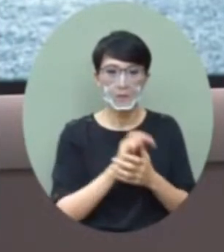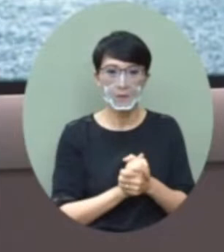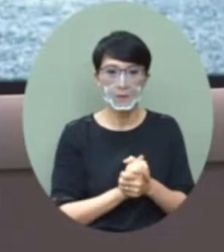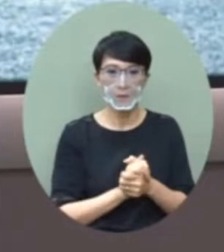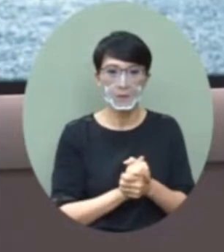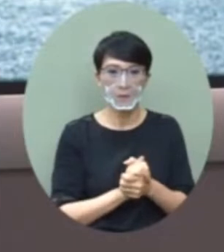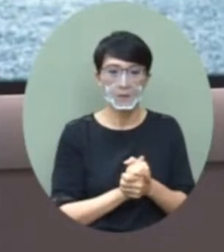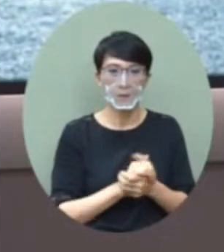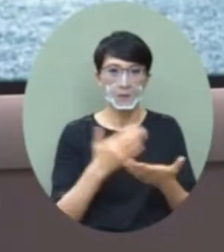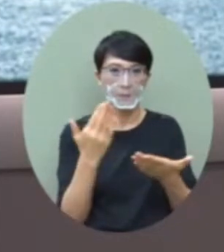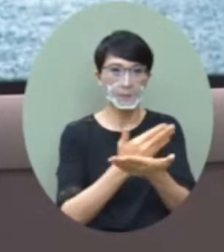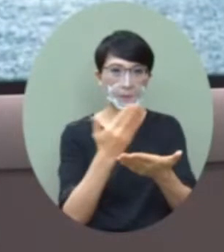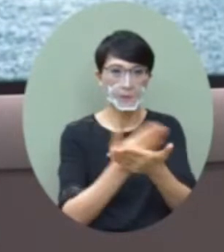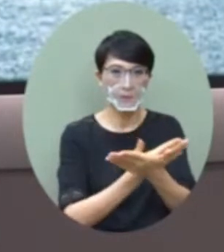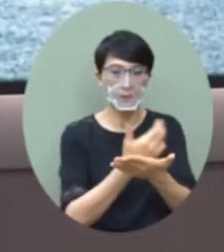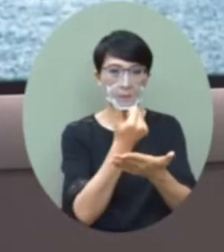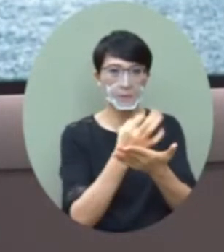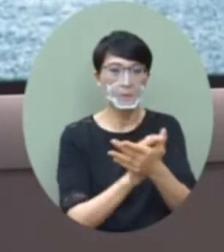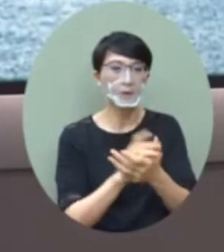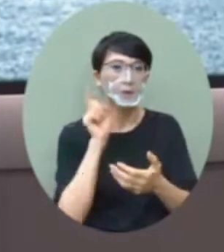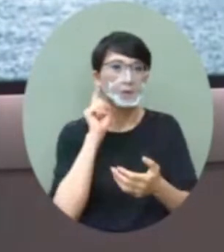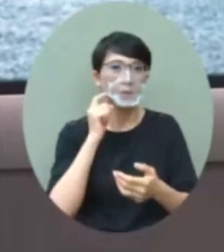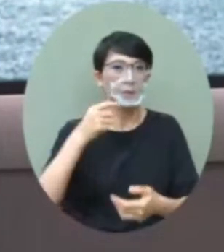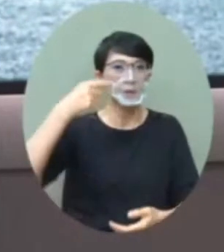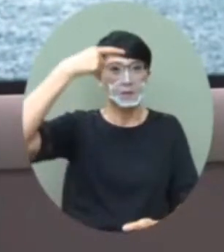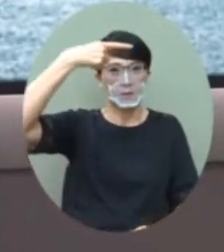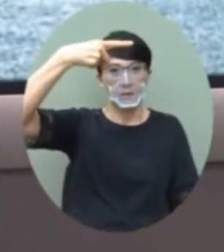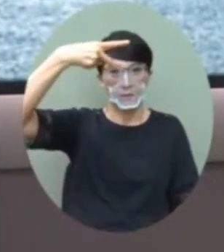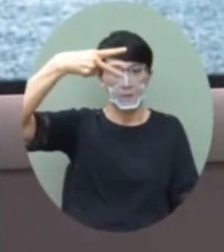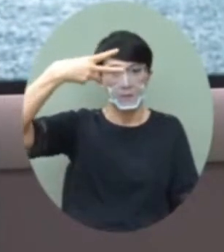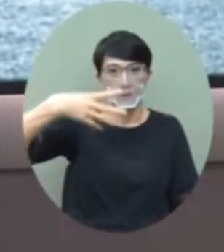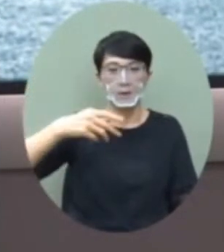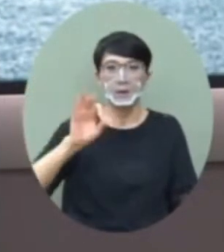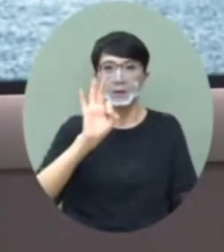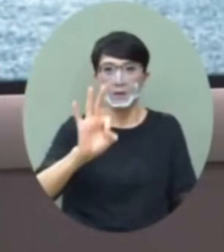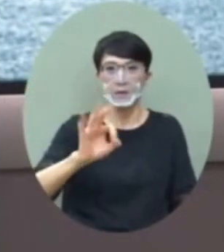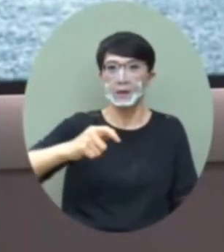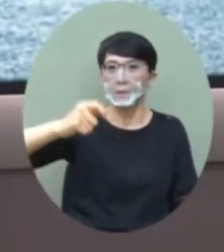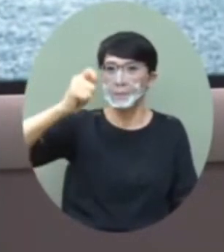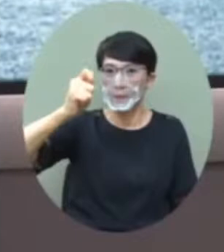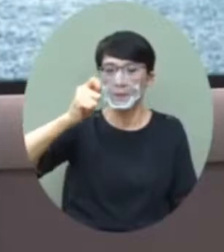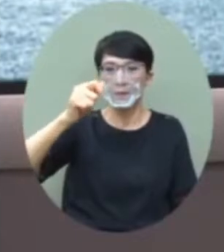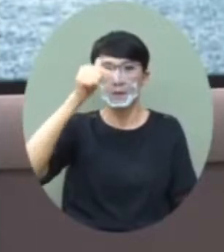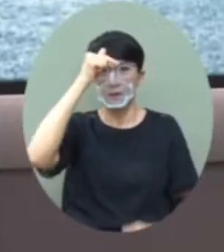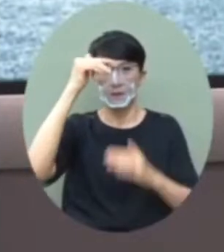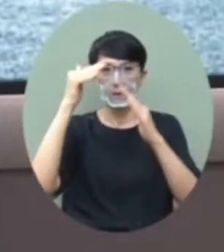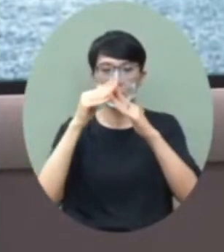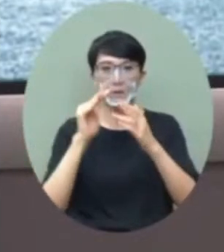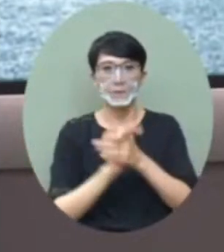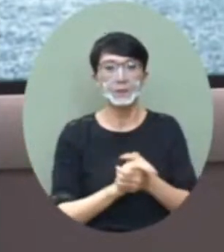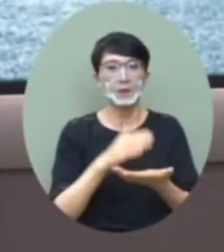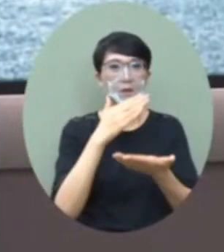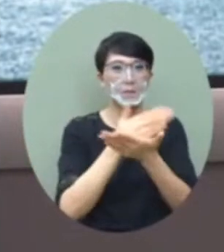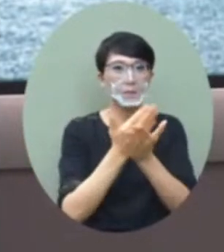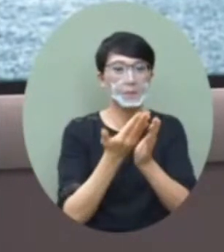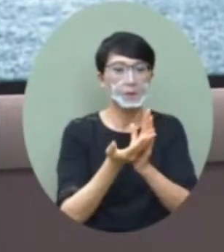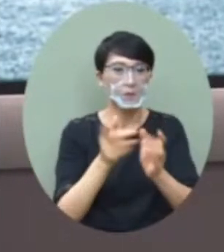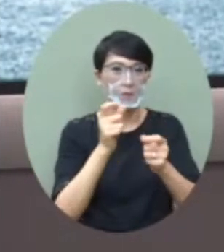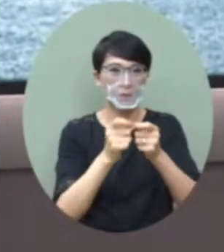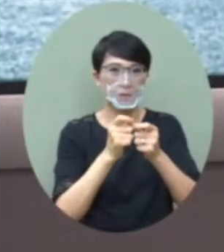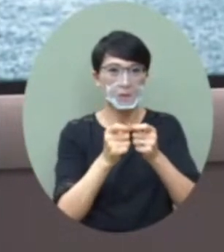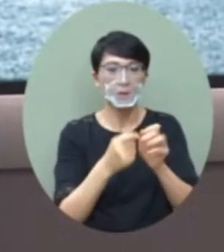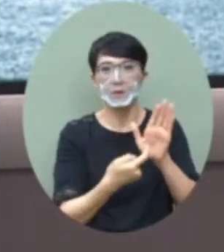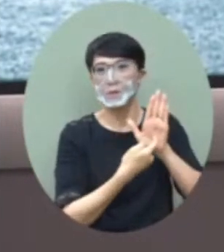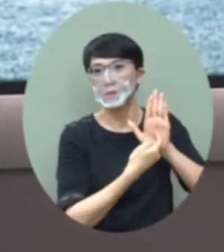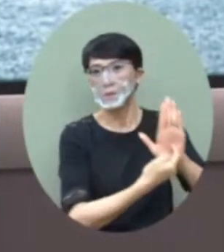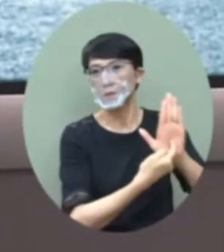So we could see that the medical team that arrived in Hong Kong were of great proficiency. They